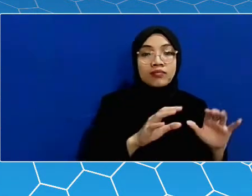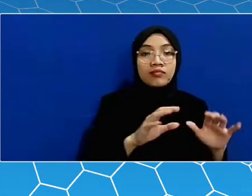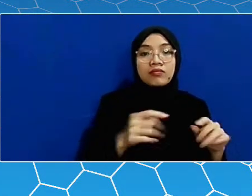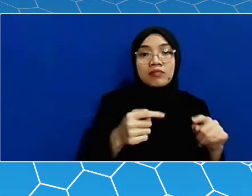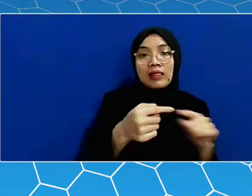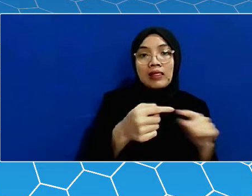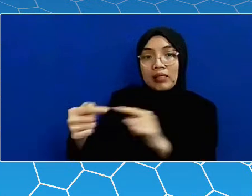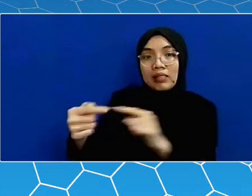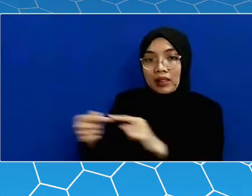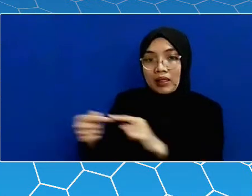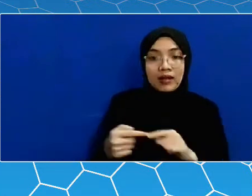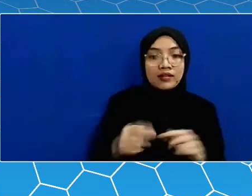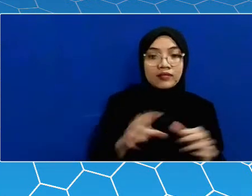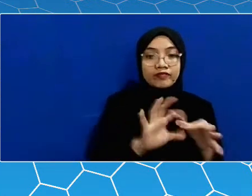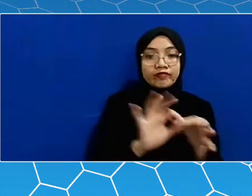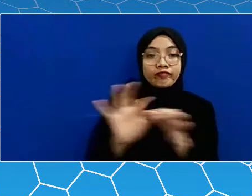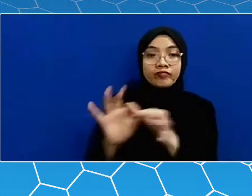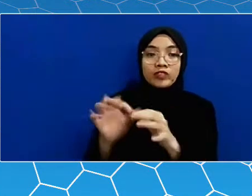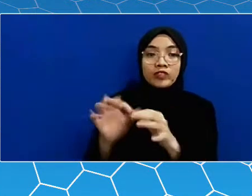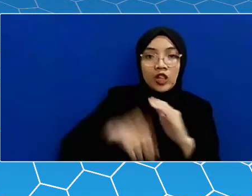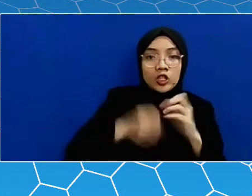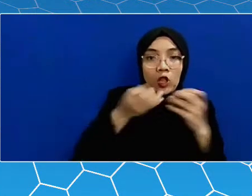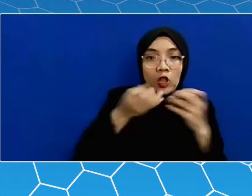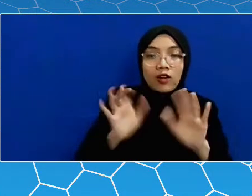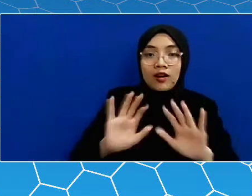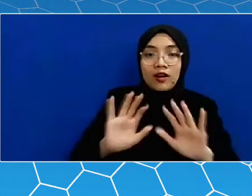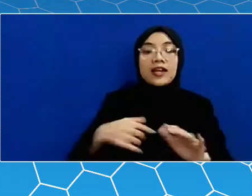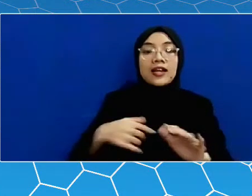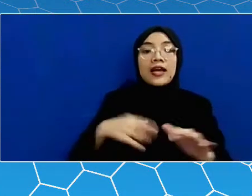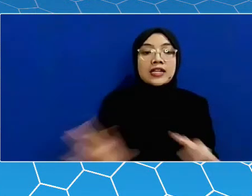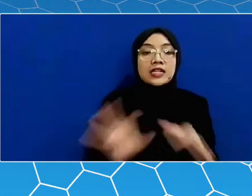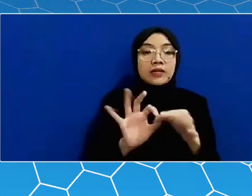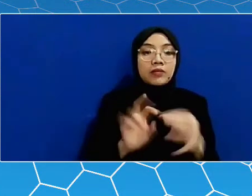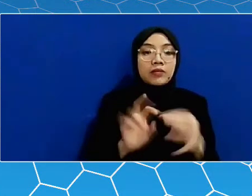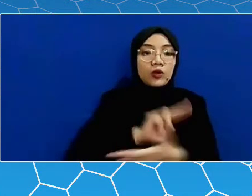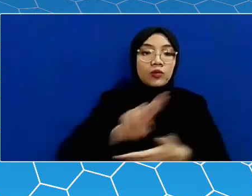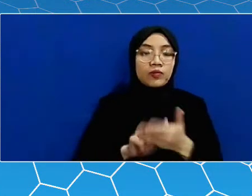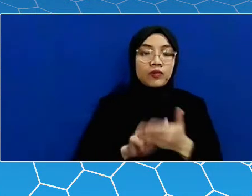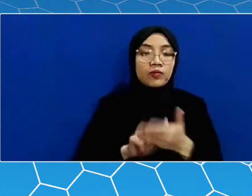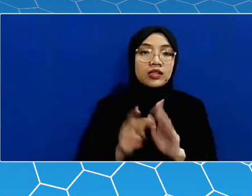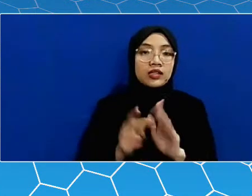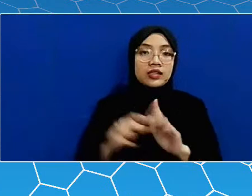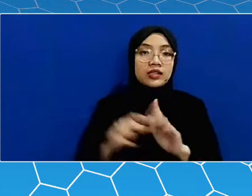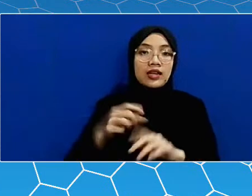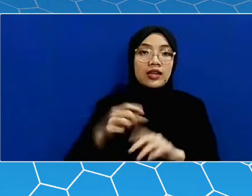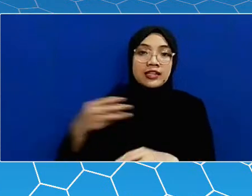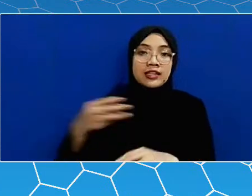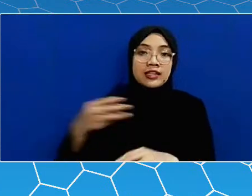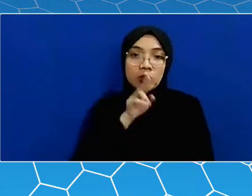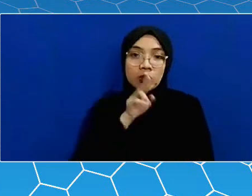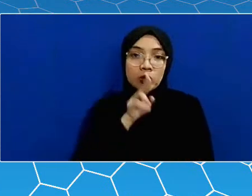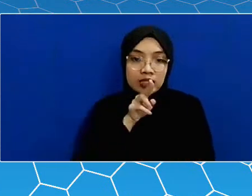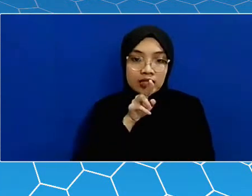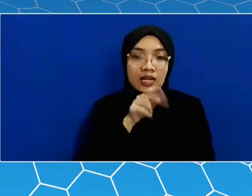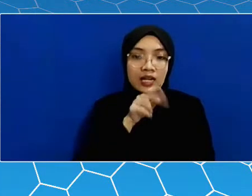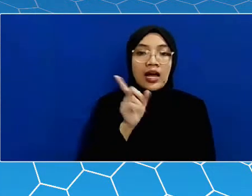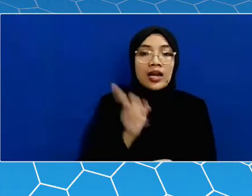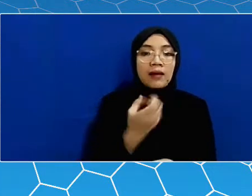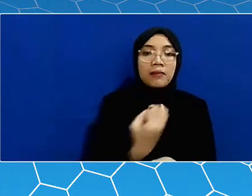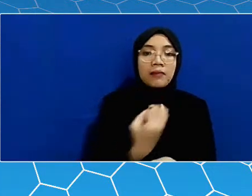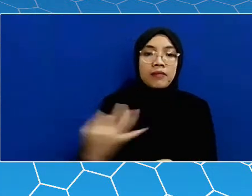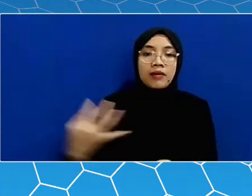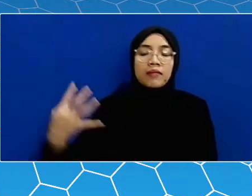it's a collaboration with the University of Dundee in the UK, but multiple partners, including BMZ Technologies